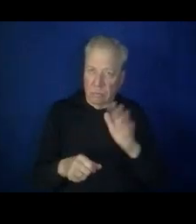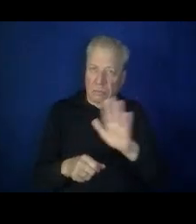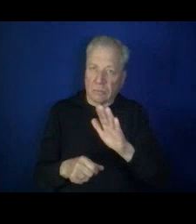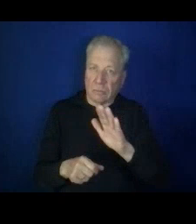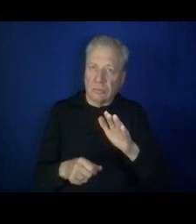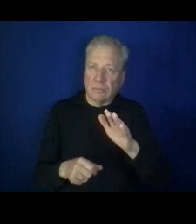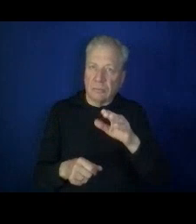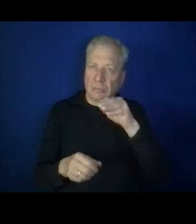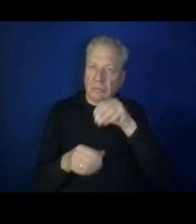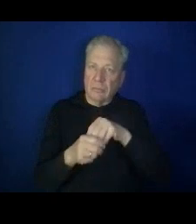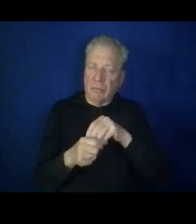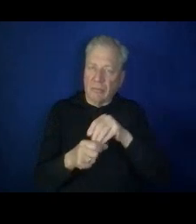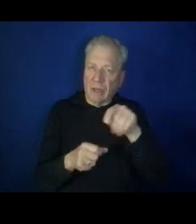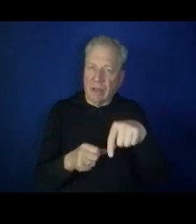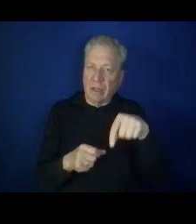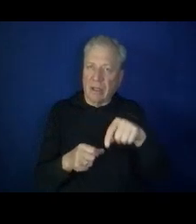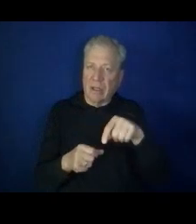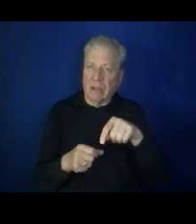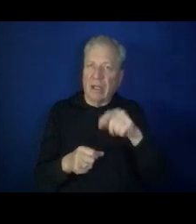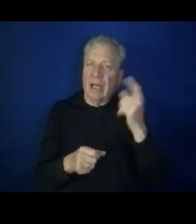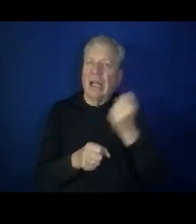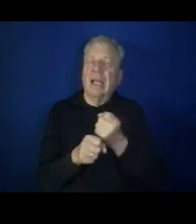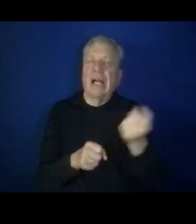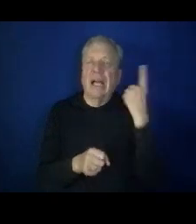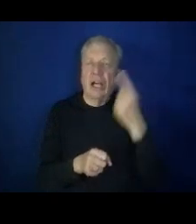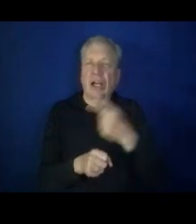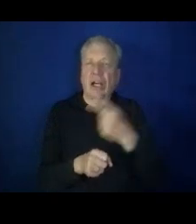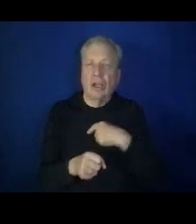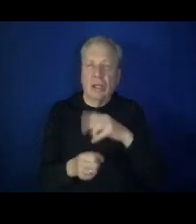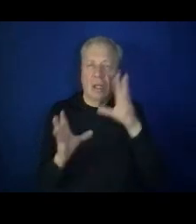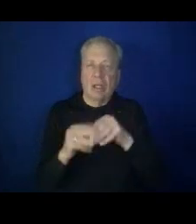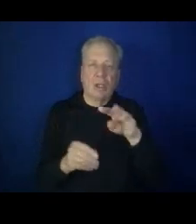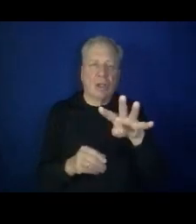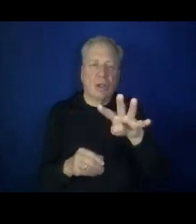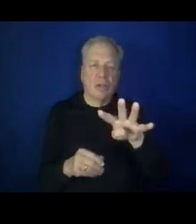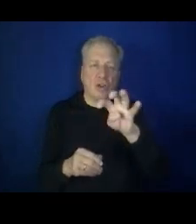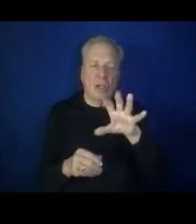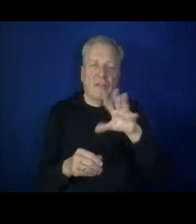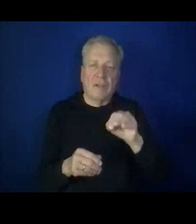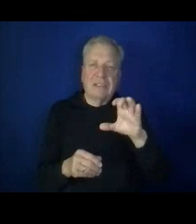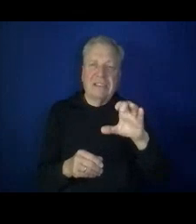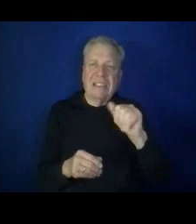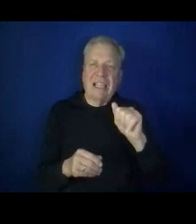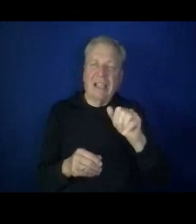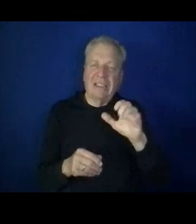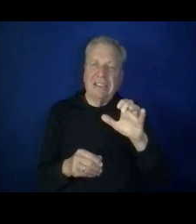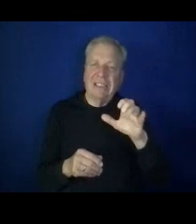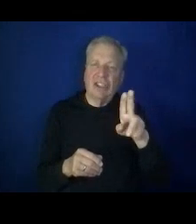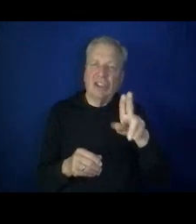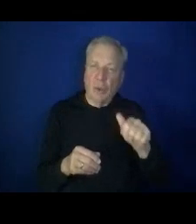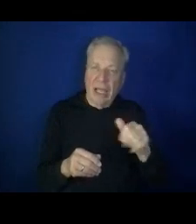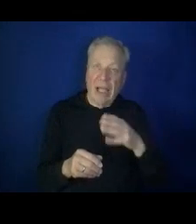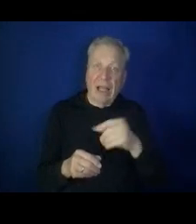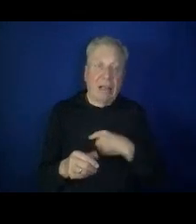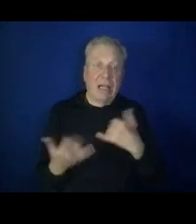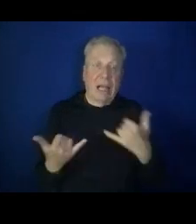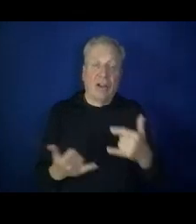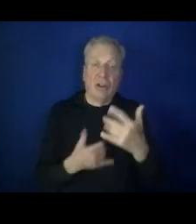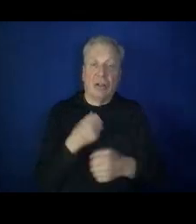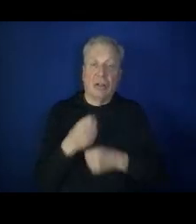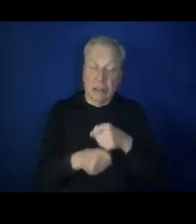Intermountain region. Last year, we issued about 450 CUAs, and this year we've issued about 370